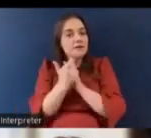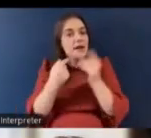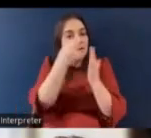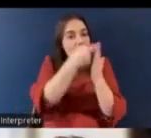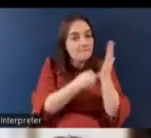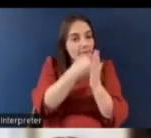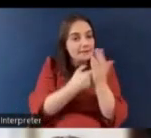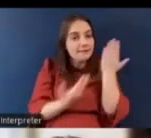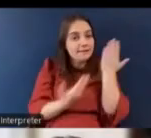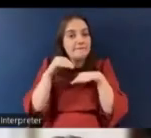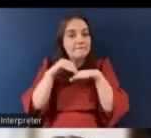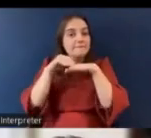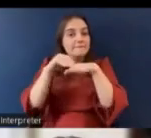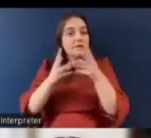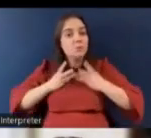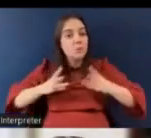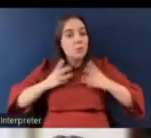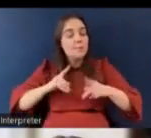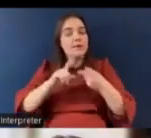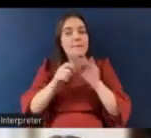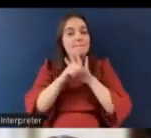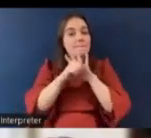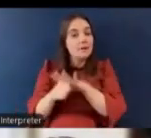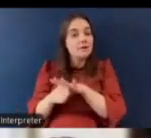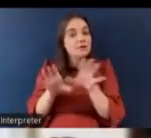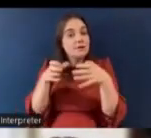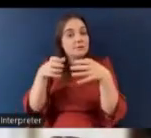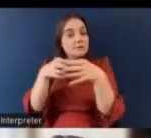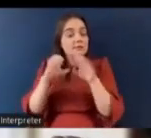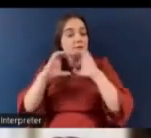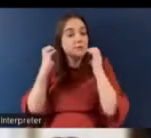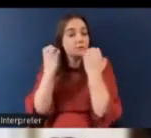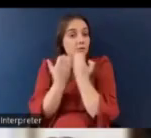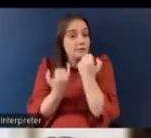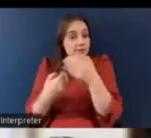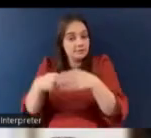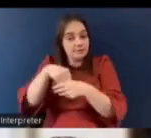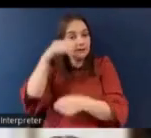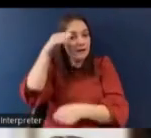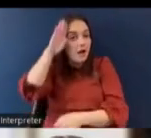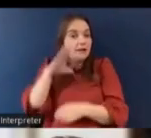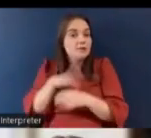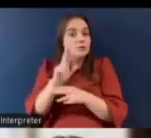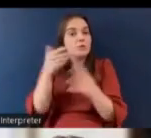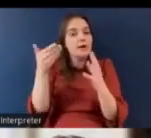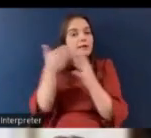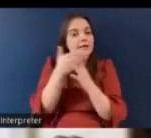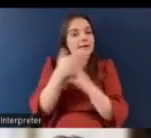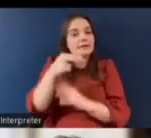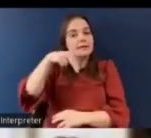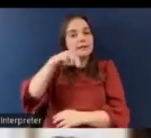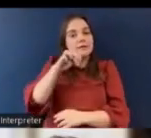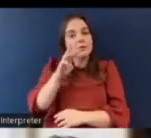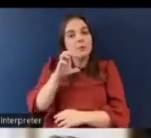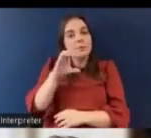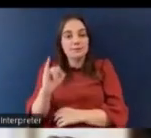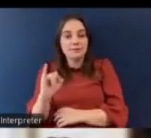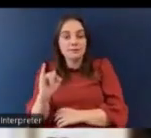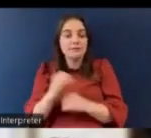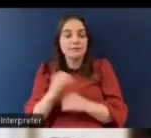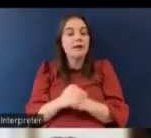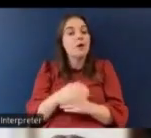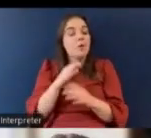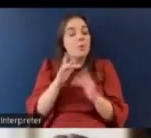and marginalised communities in Ireland. And you can access that on either the National Women's Council or Community Work Ireland website.